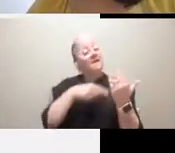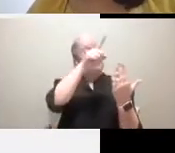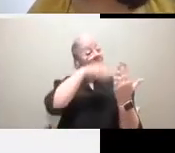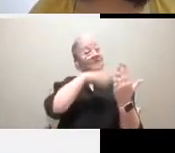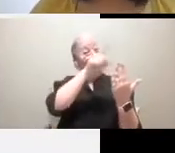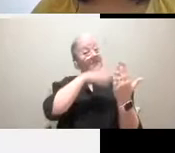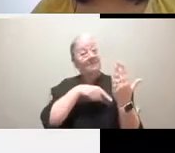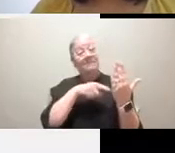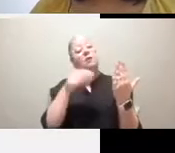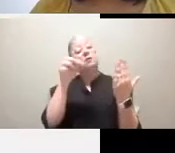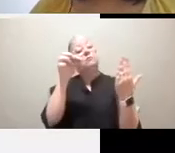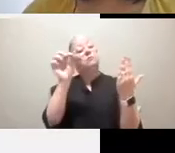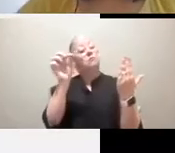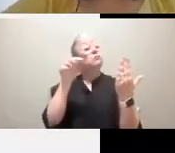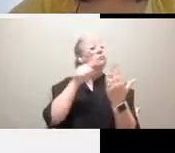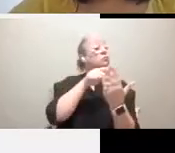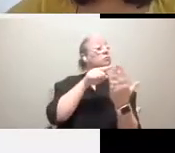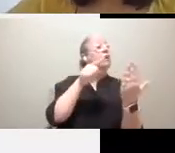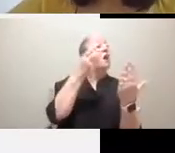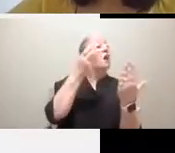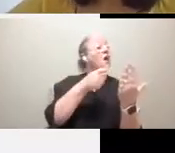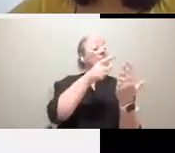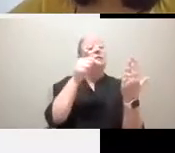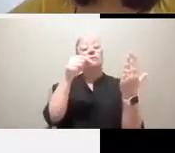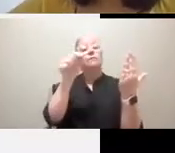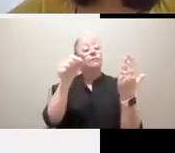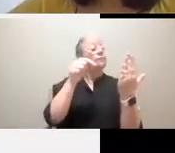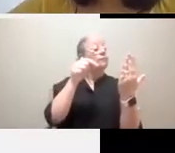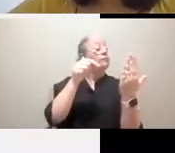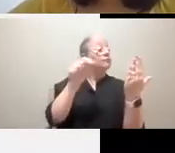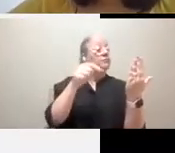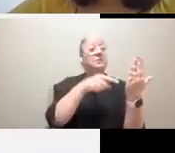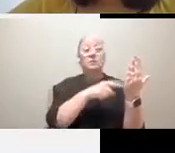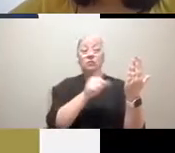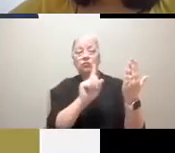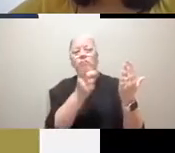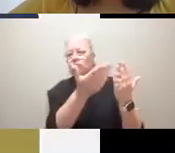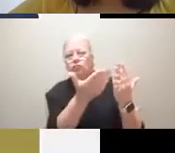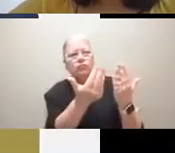see all the points covered or not. Can we go to the next slide, please?